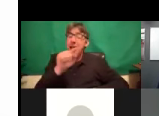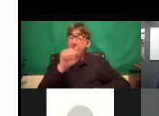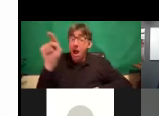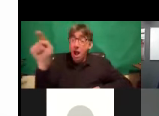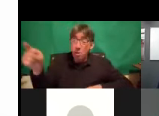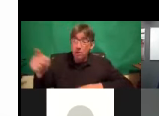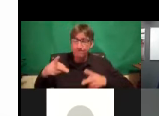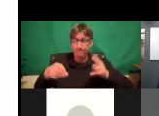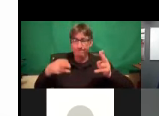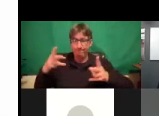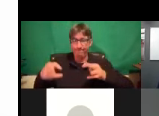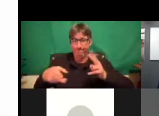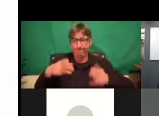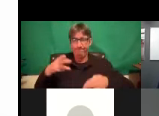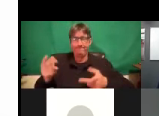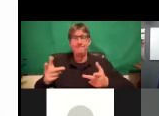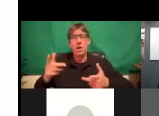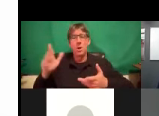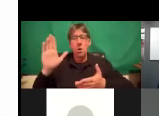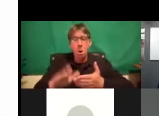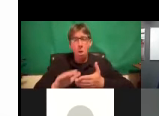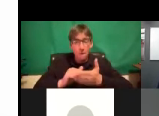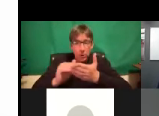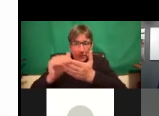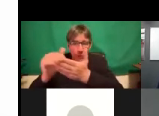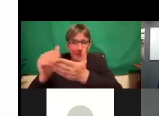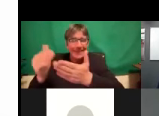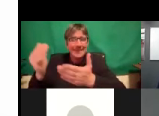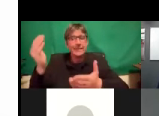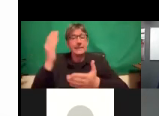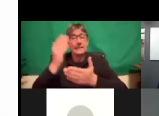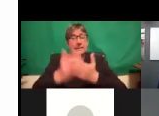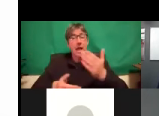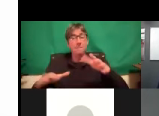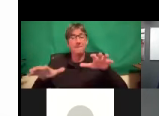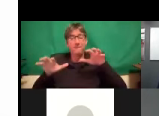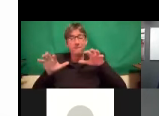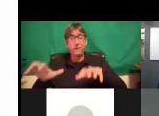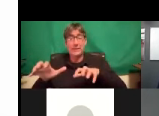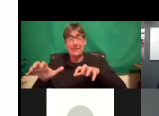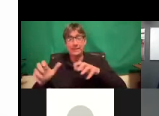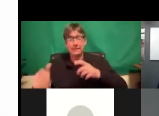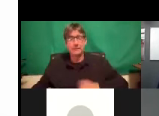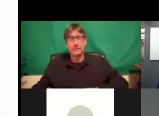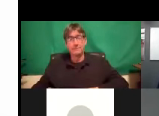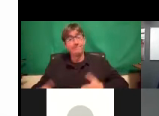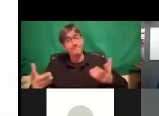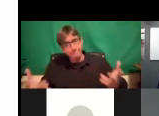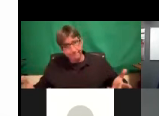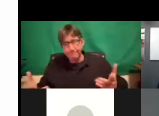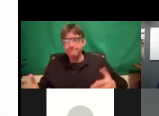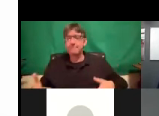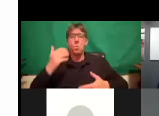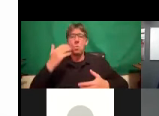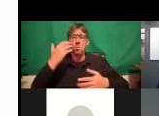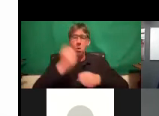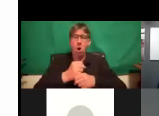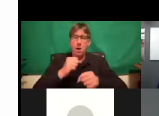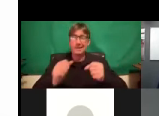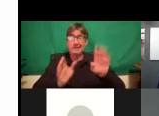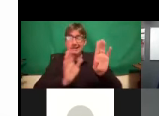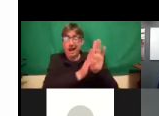suspension on these routes and these modes so that we can maintain quality access and quality service in that top left